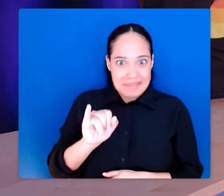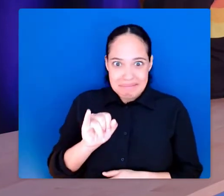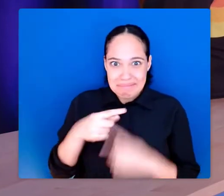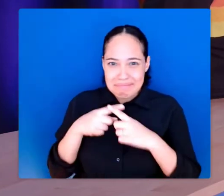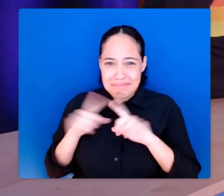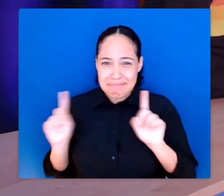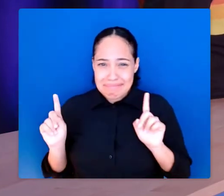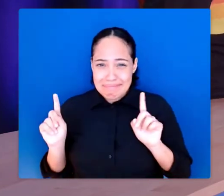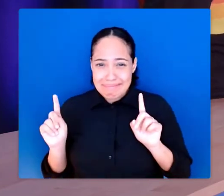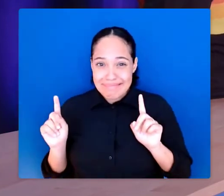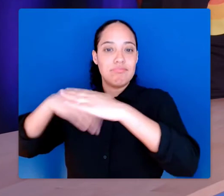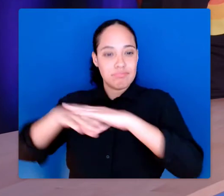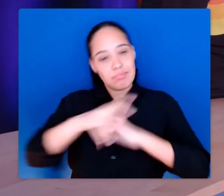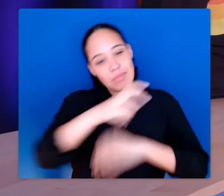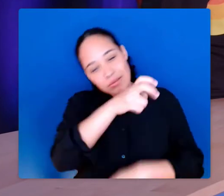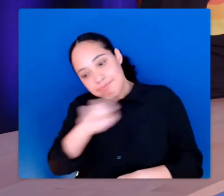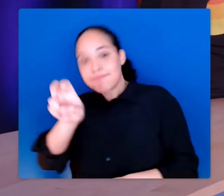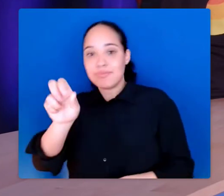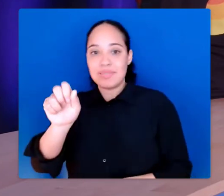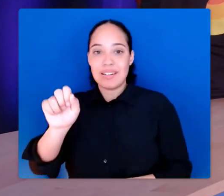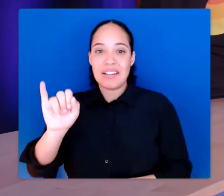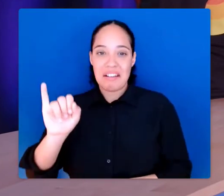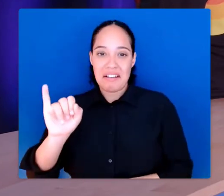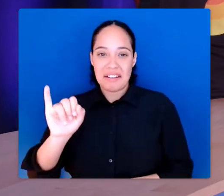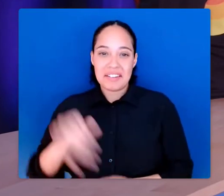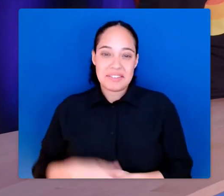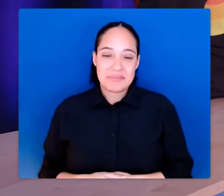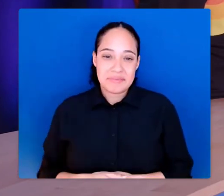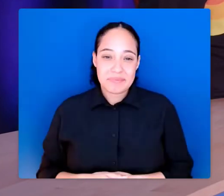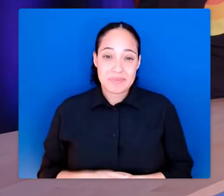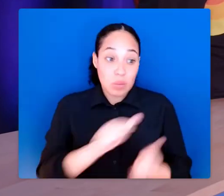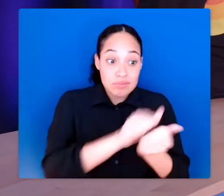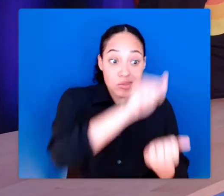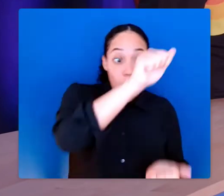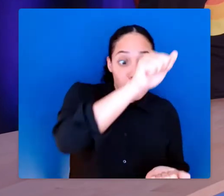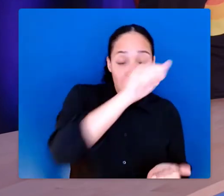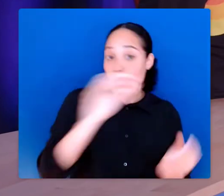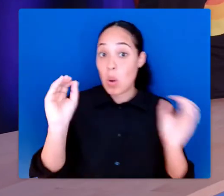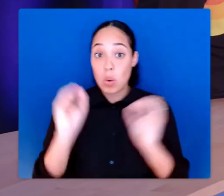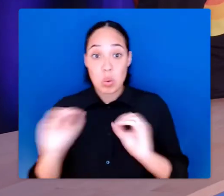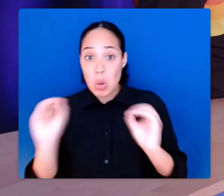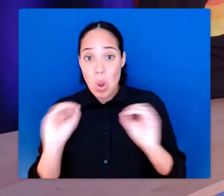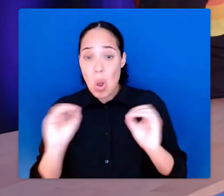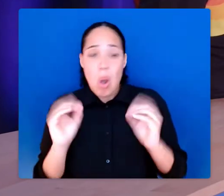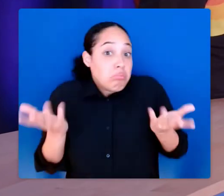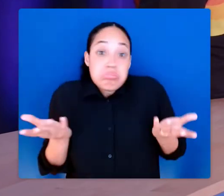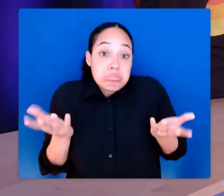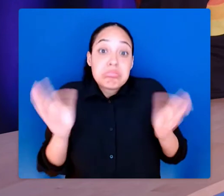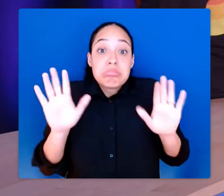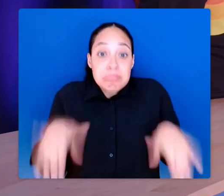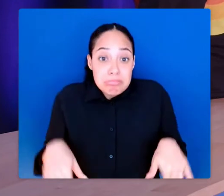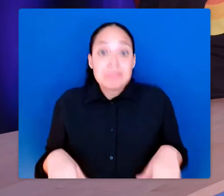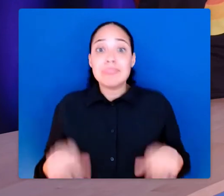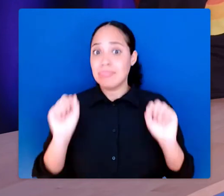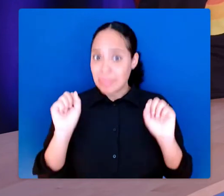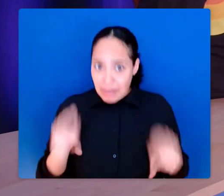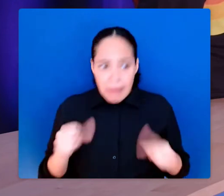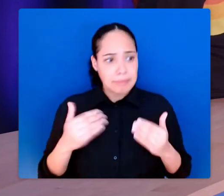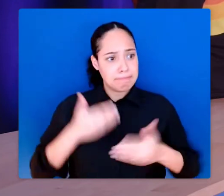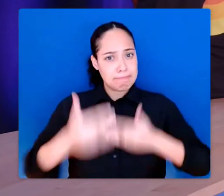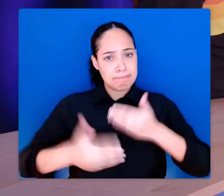all the latest developments. And I think if you have the passion for it, you find time for it. As a starting point, I